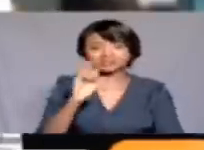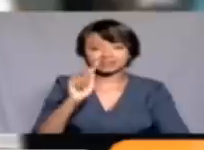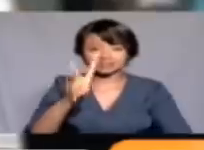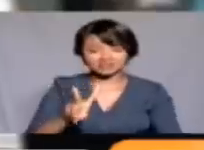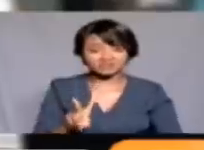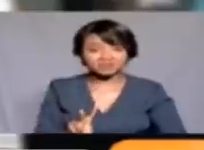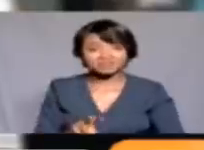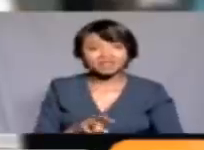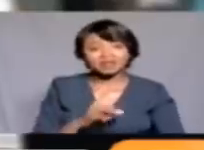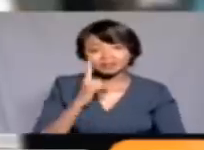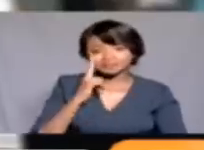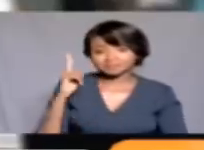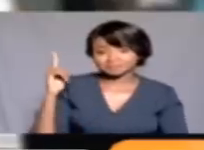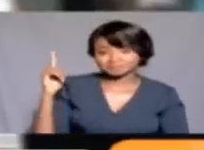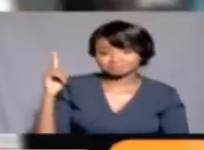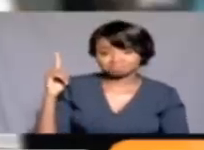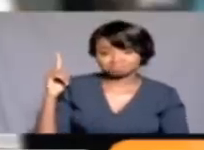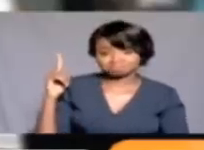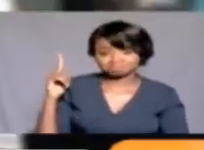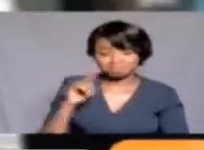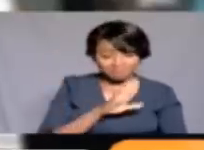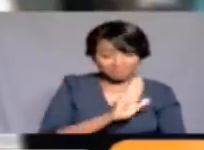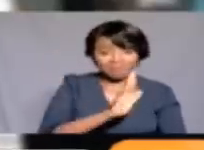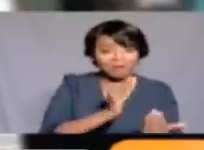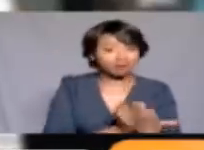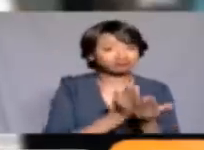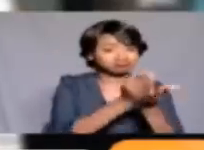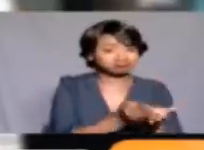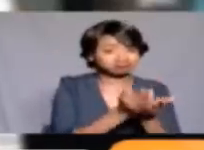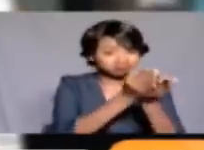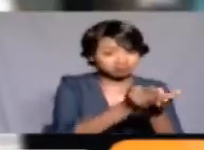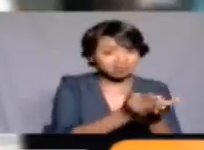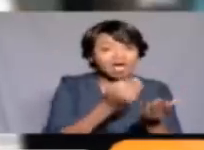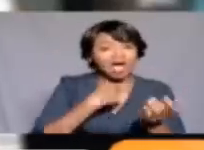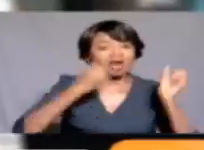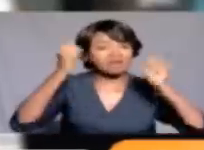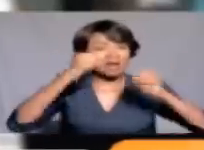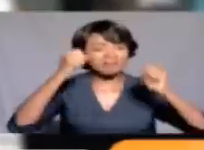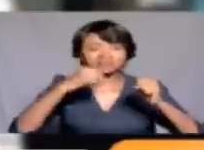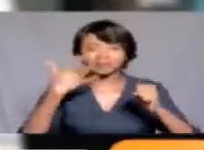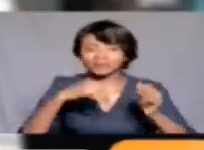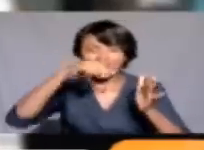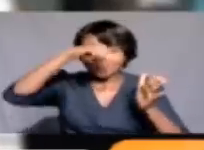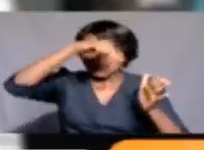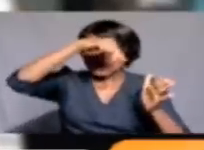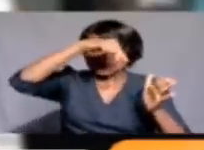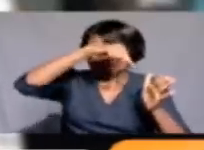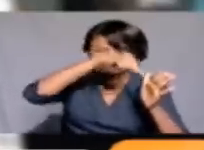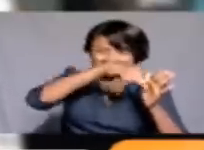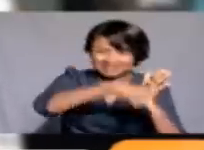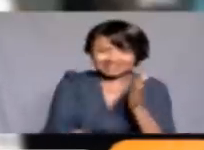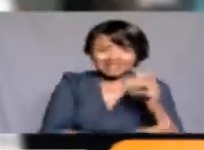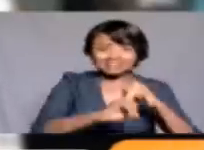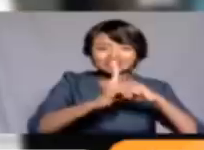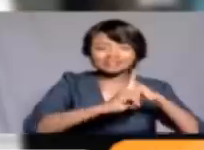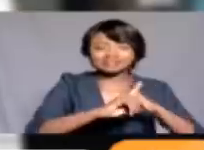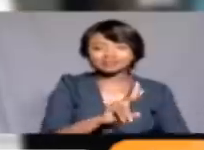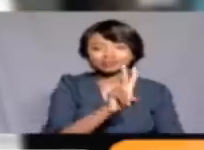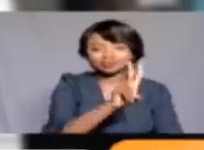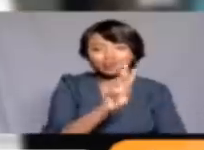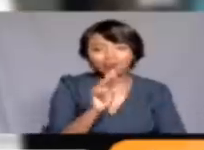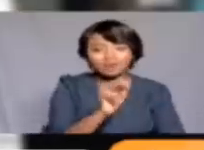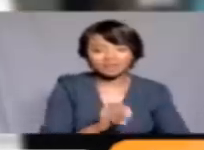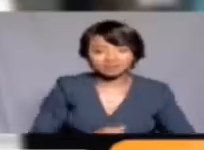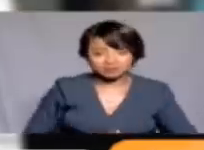the Dutch-owned dredger hired by KPA's contractors has the ability to dredge up to a depth of 62 meters,